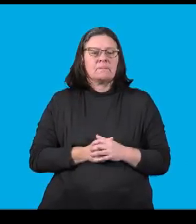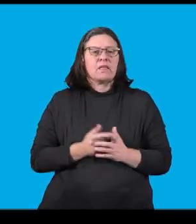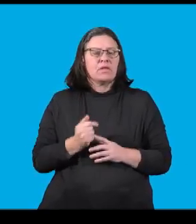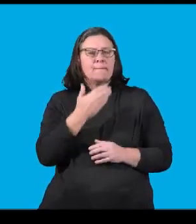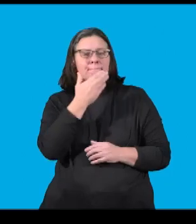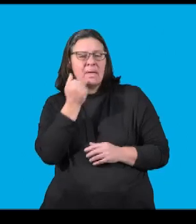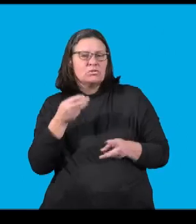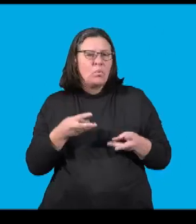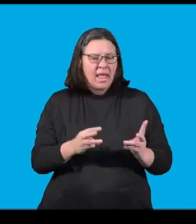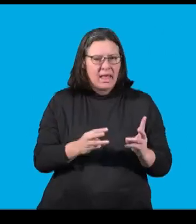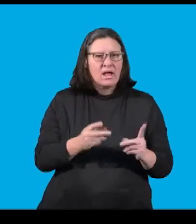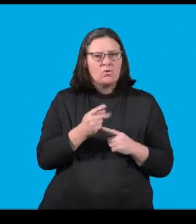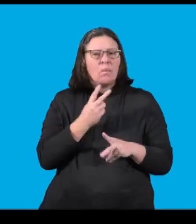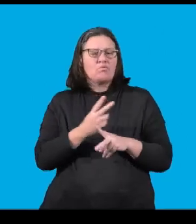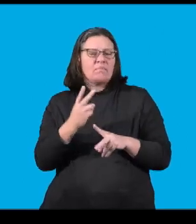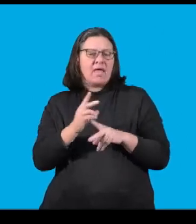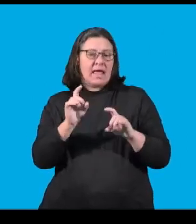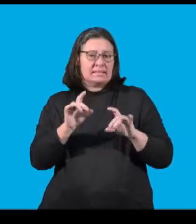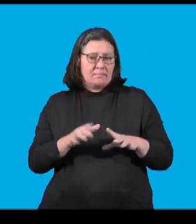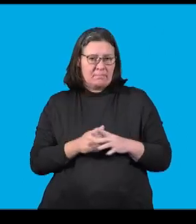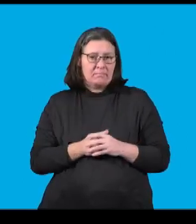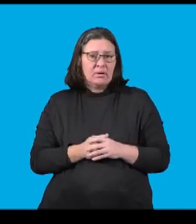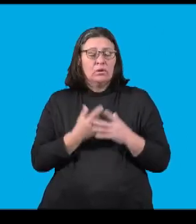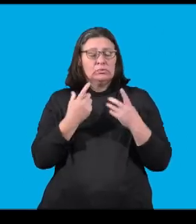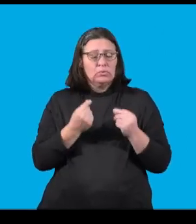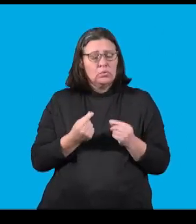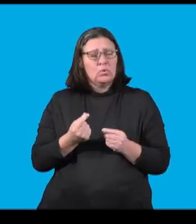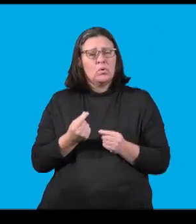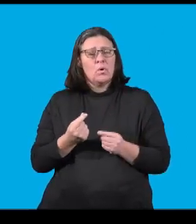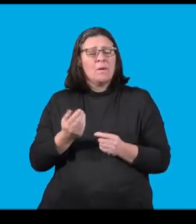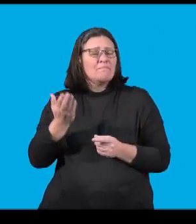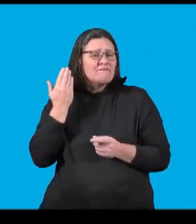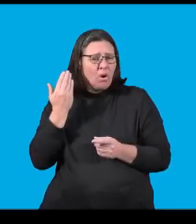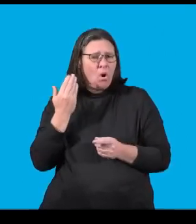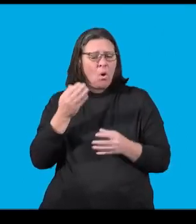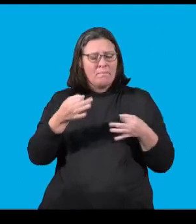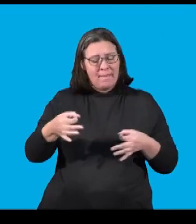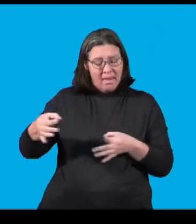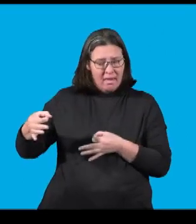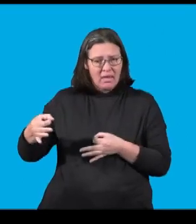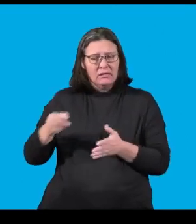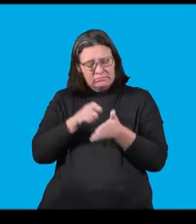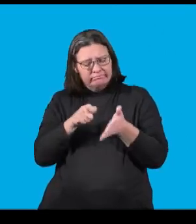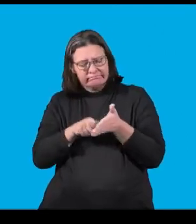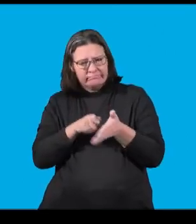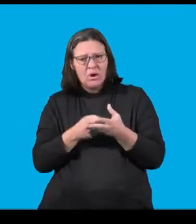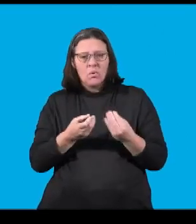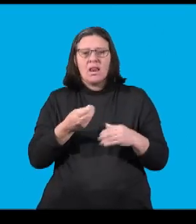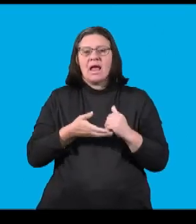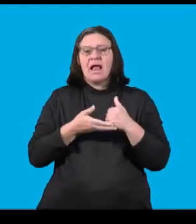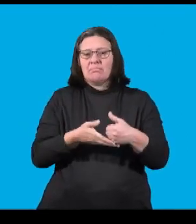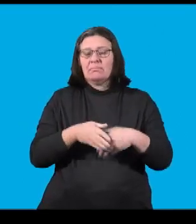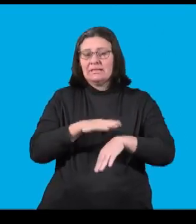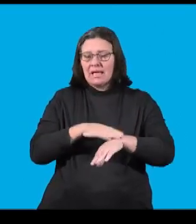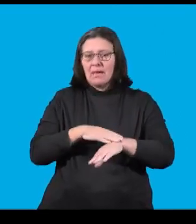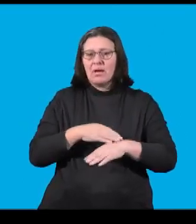best ways to prepare for an exam is to do many past papers. Do as many as you can. This is going to help you with timing